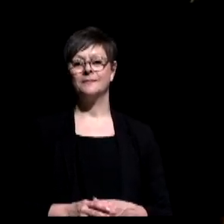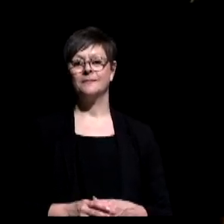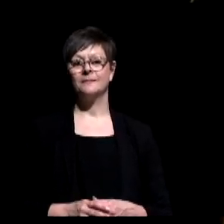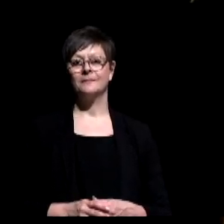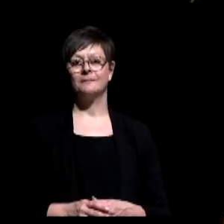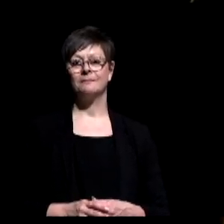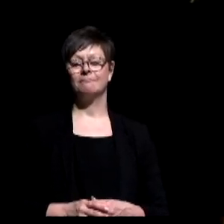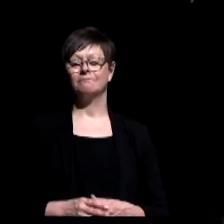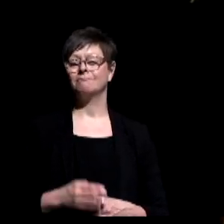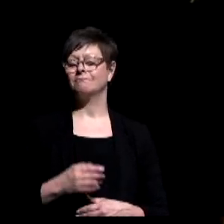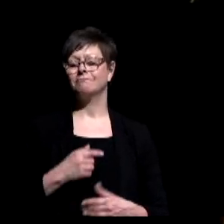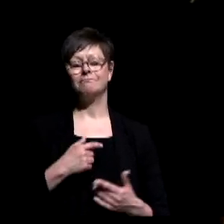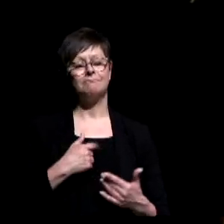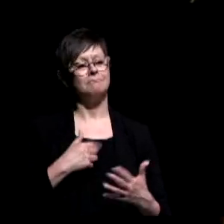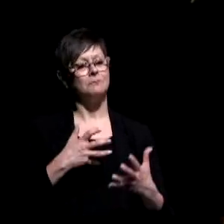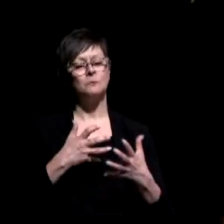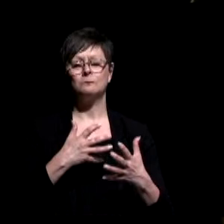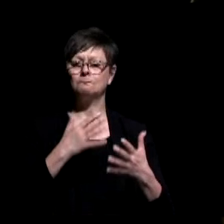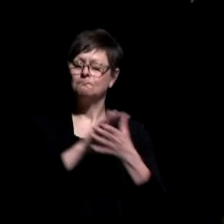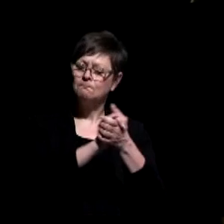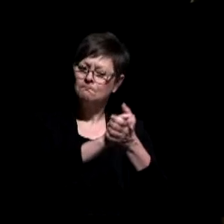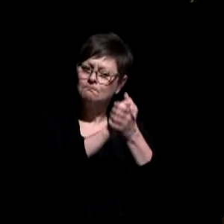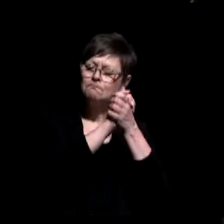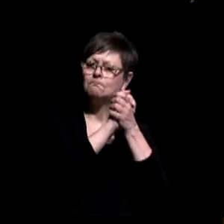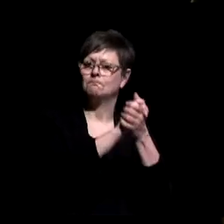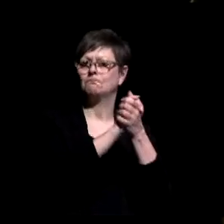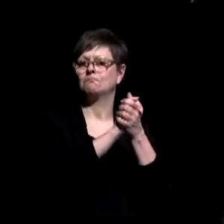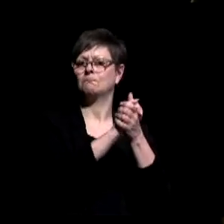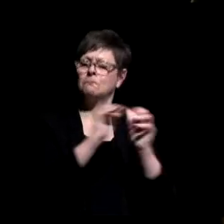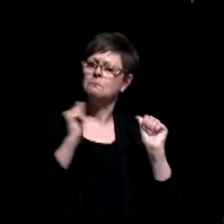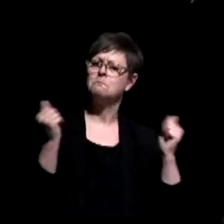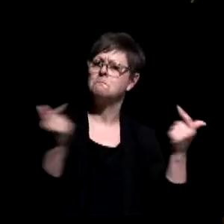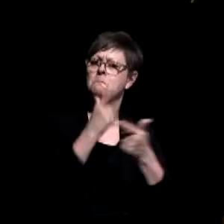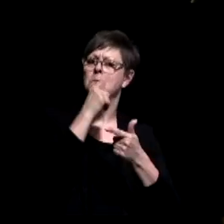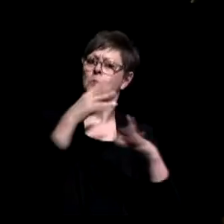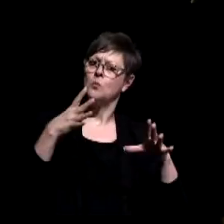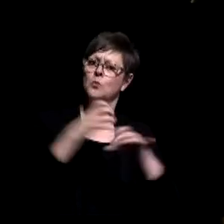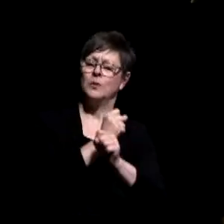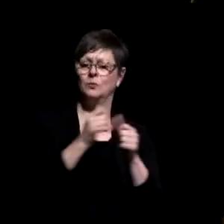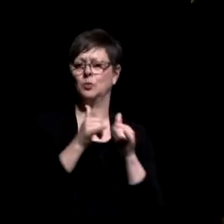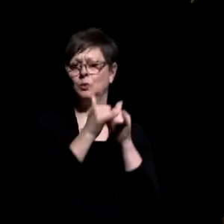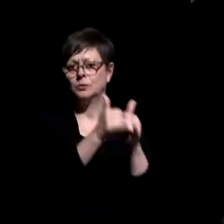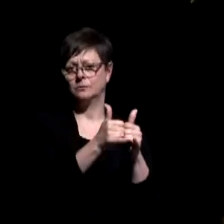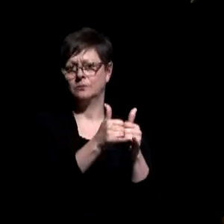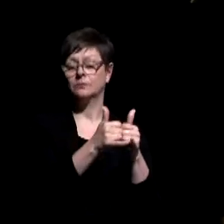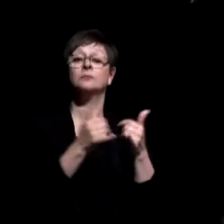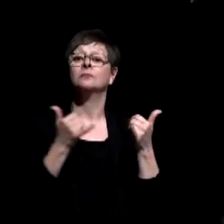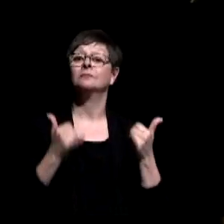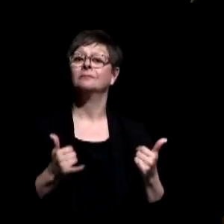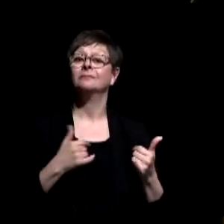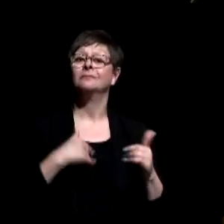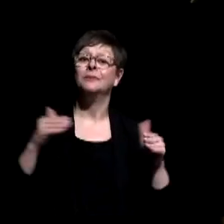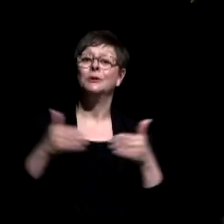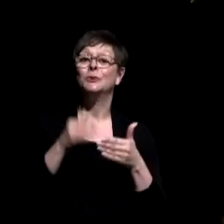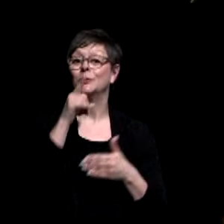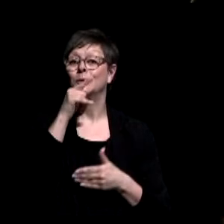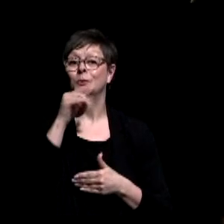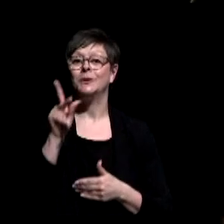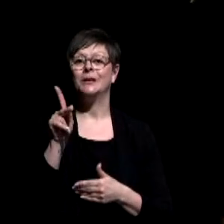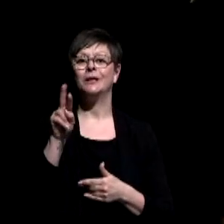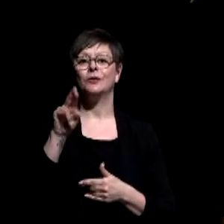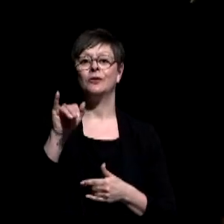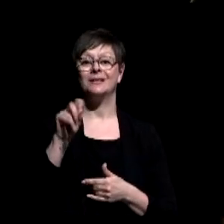My sincere congratulations to all award recipients. I would now like to introduce Krista